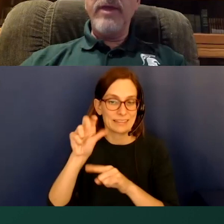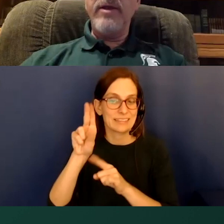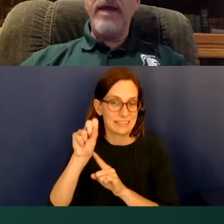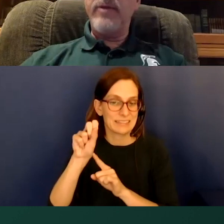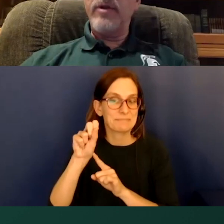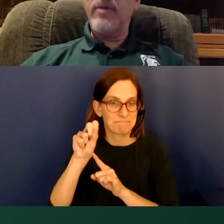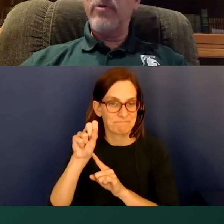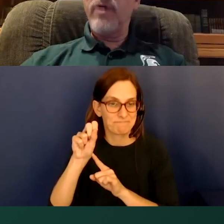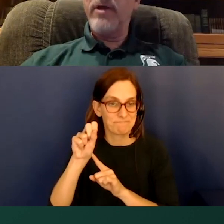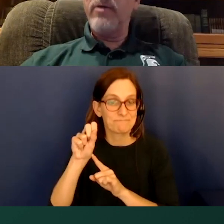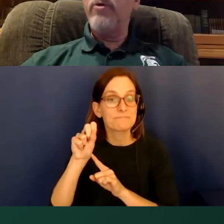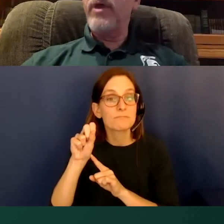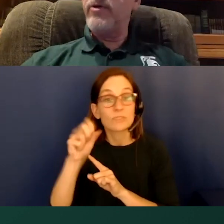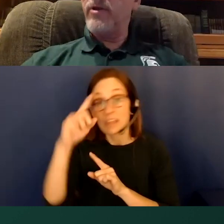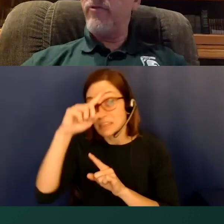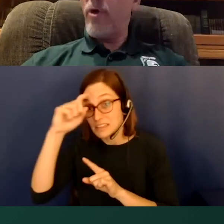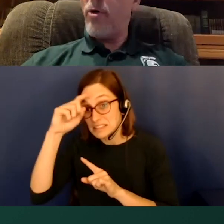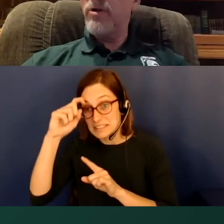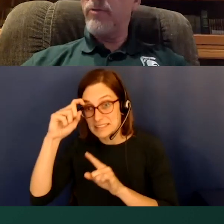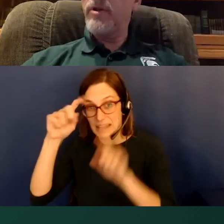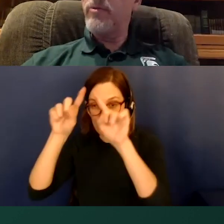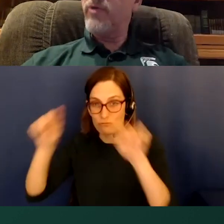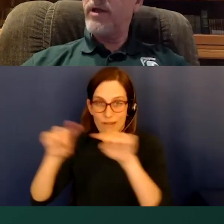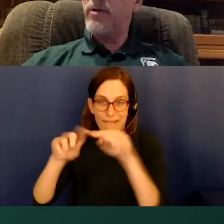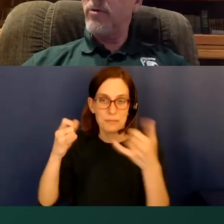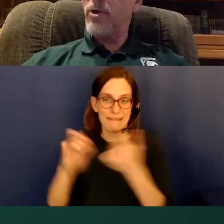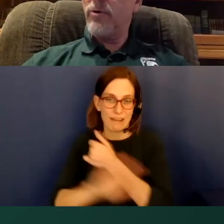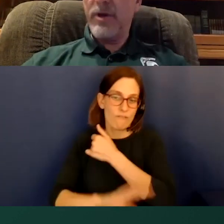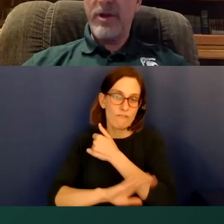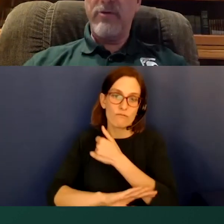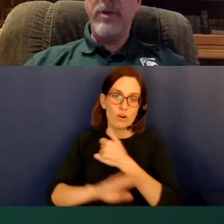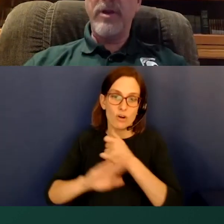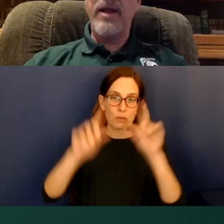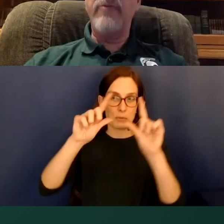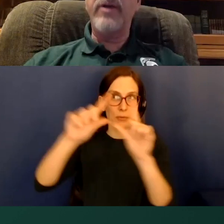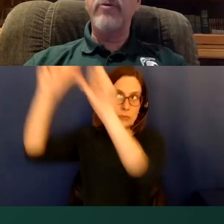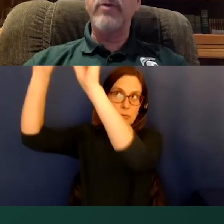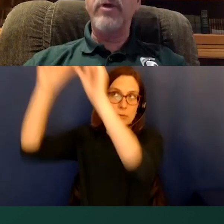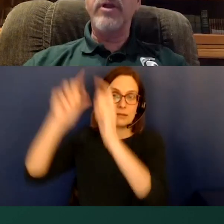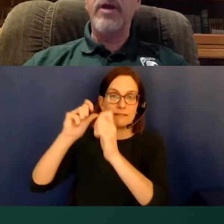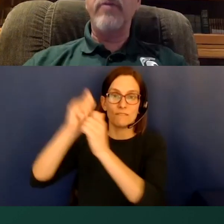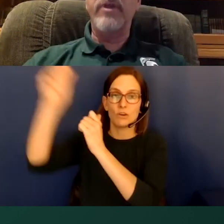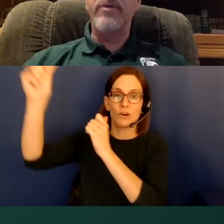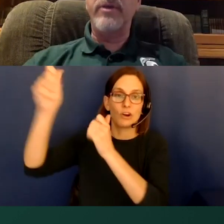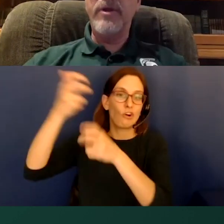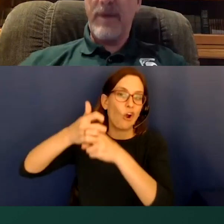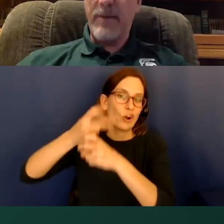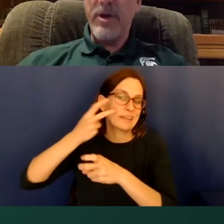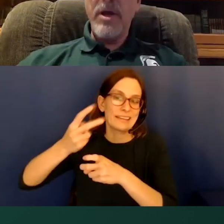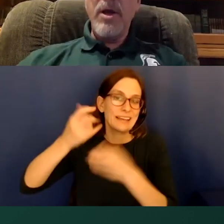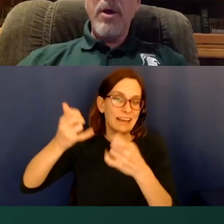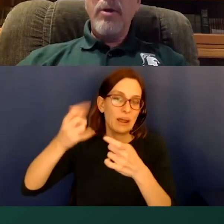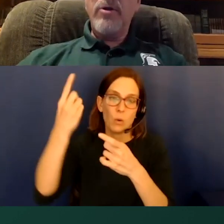And we had the summer triangle. Well, now it's fall, so the summer triangle is no longer in the center of the sky. In fact, only 1 star is visible in this